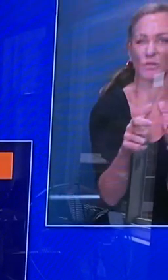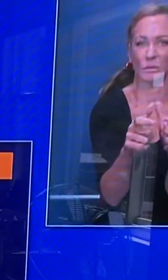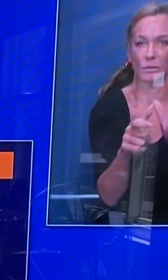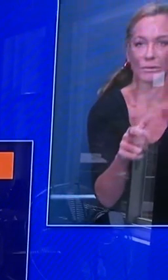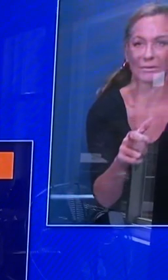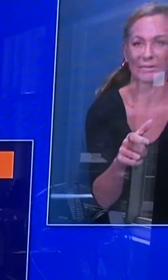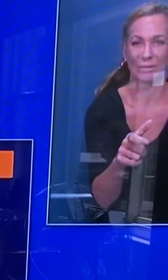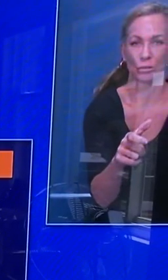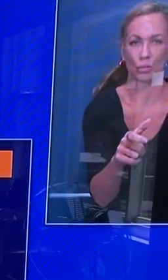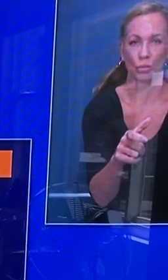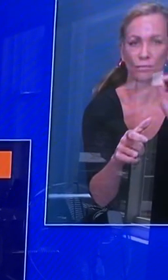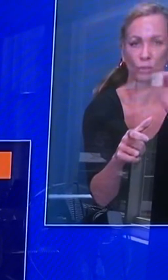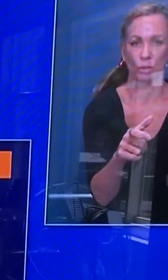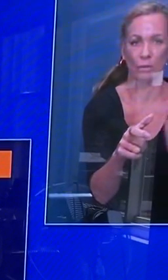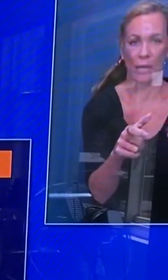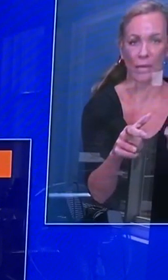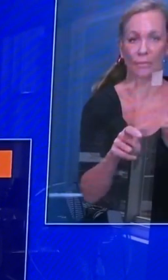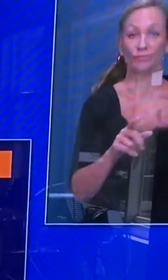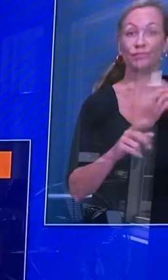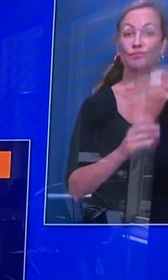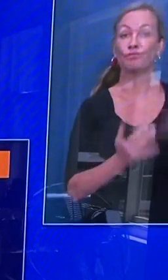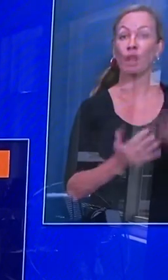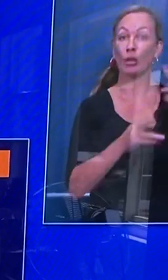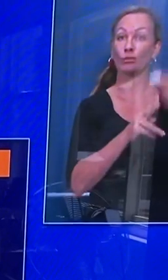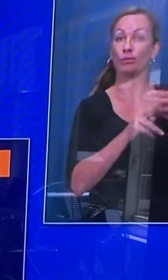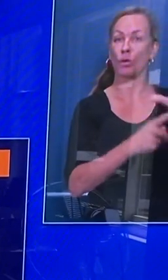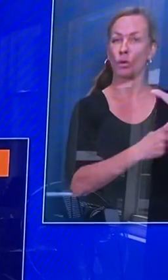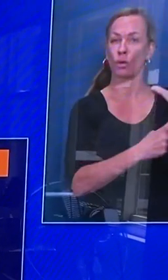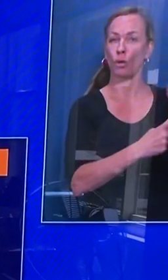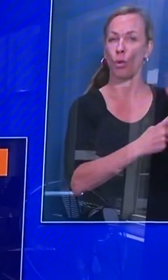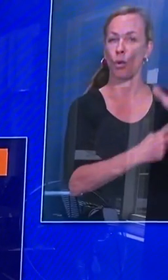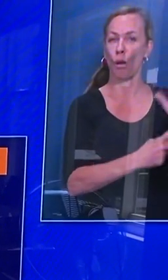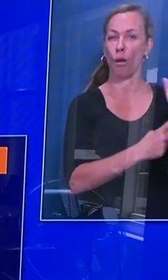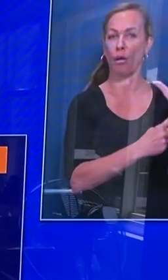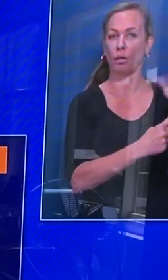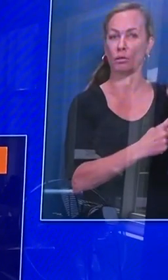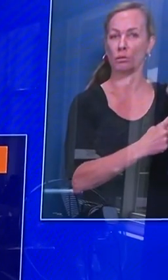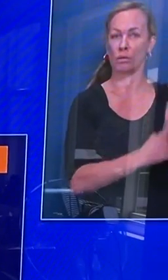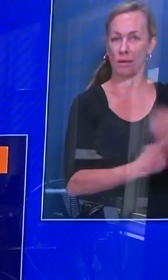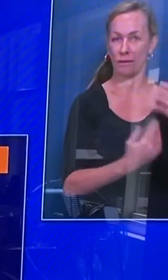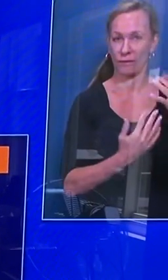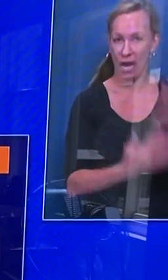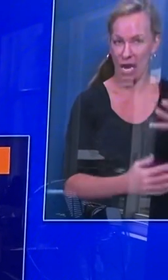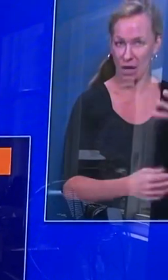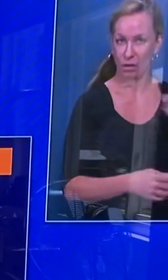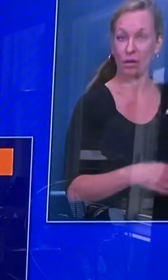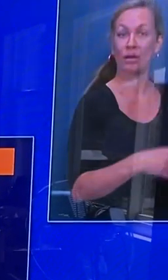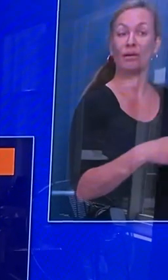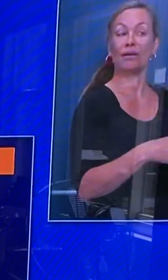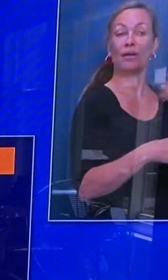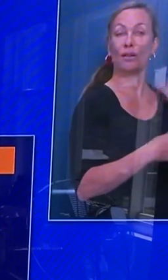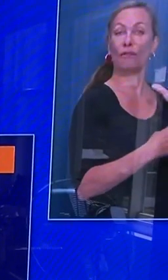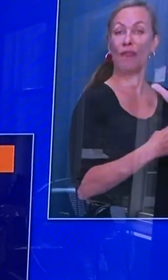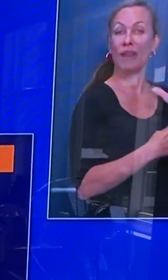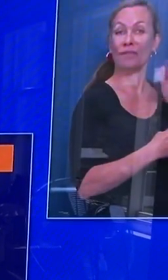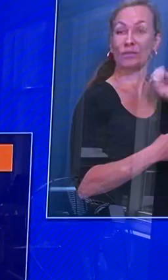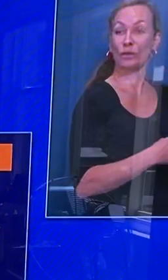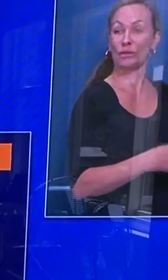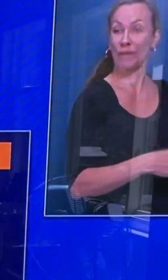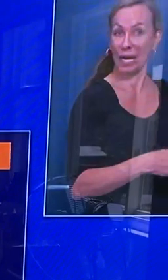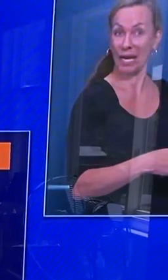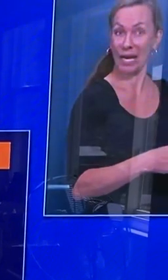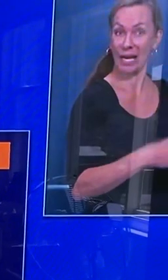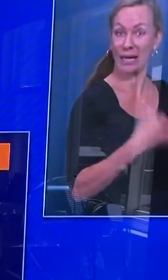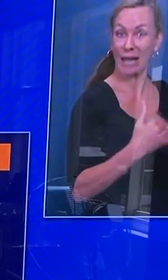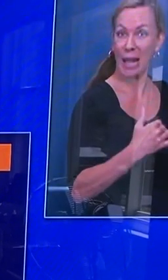Fire last week, 35% contained. Today, 93% contained. And I make point of